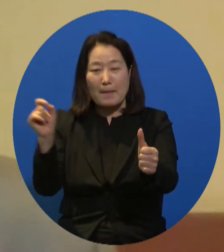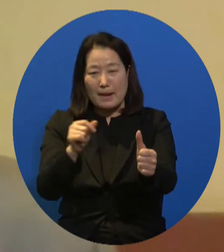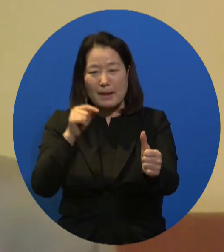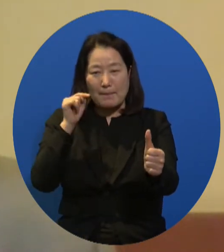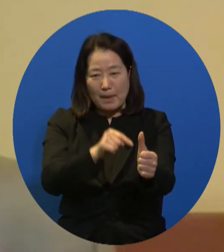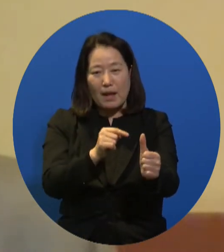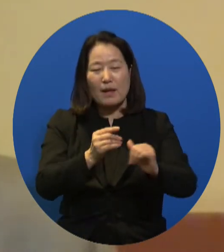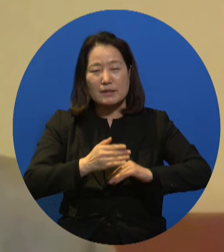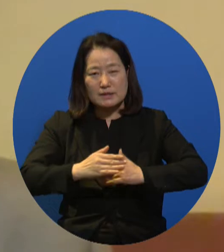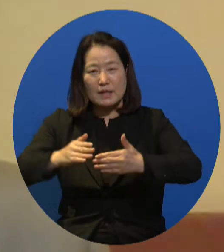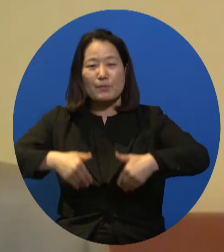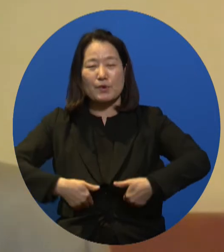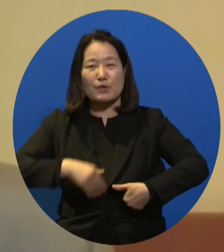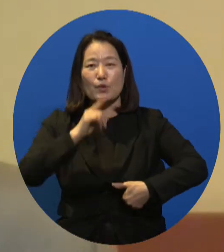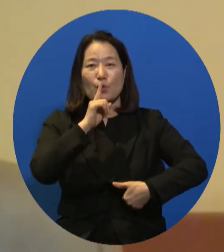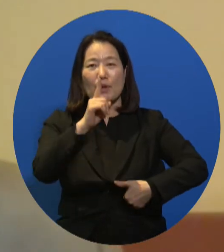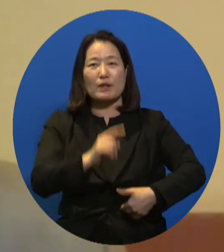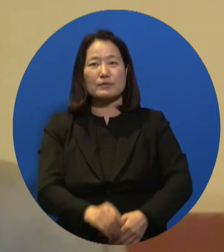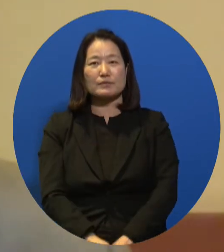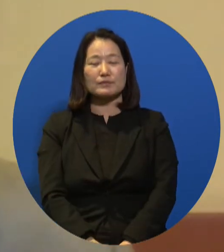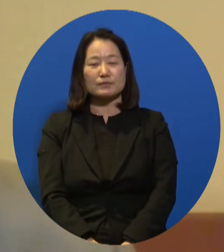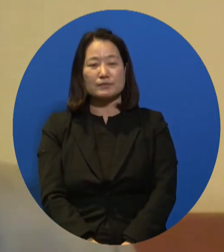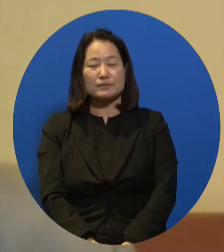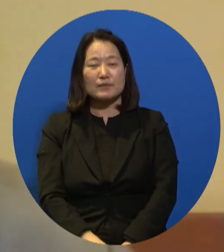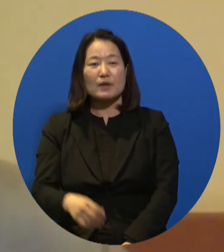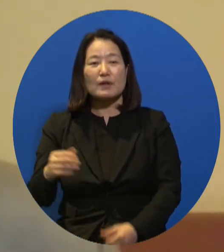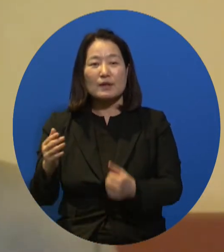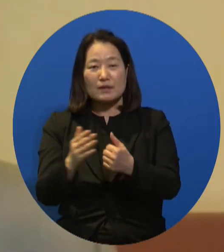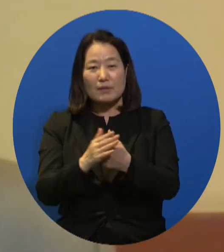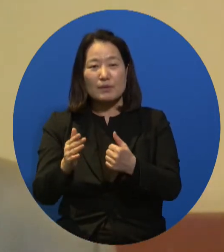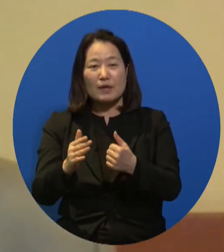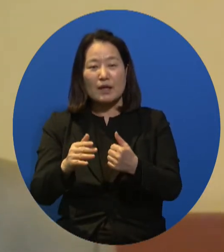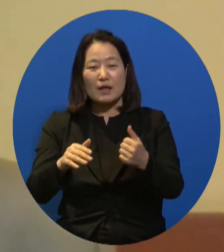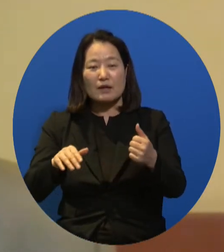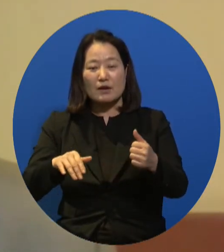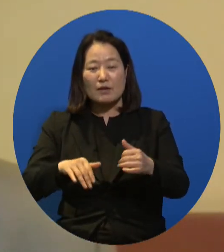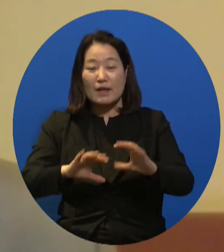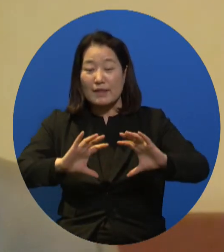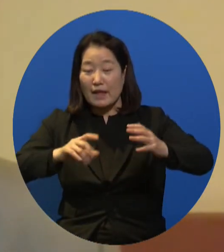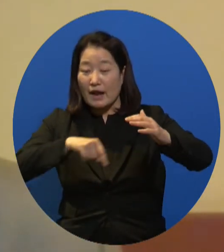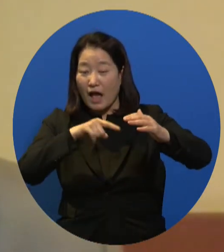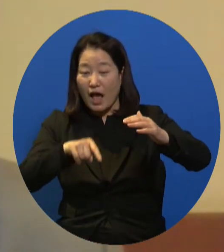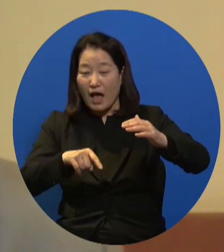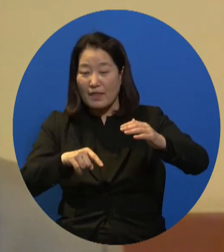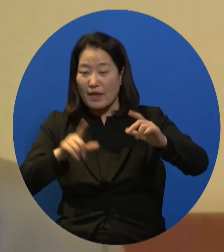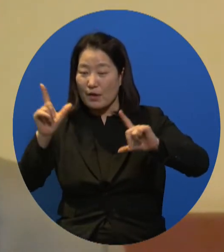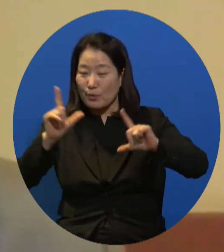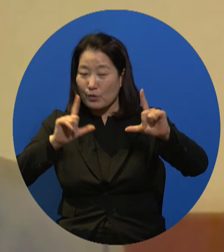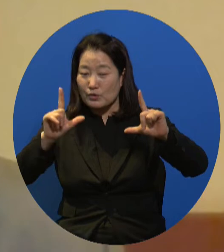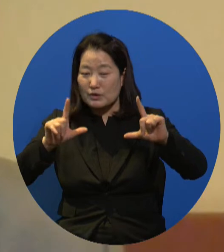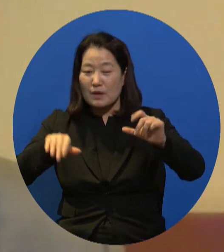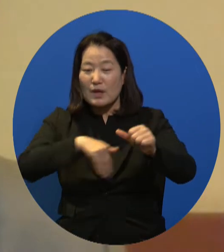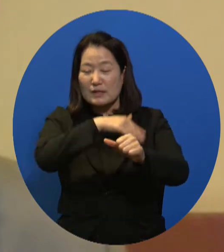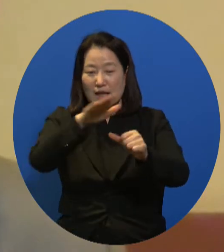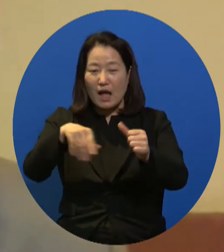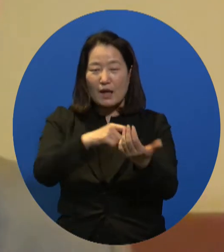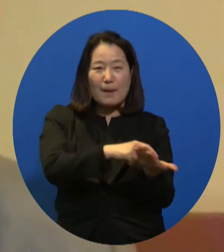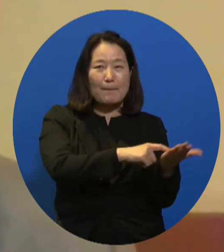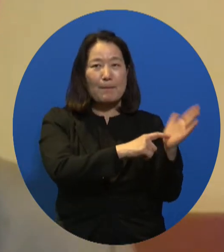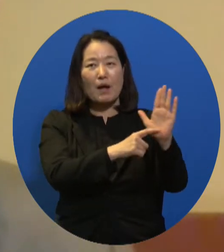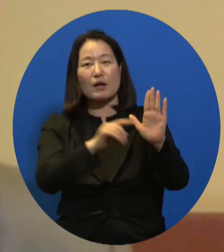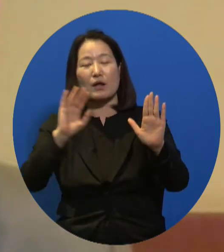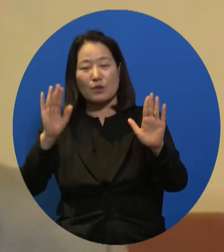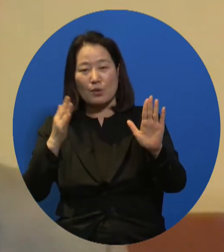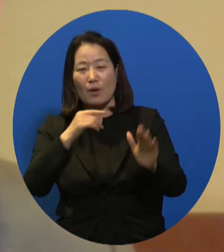these findings, calling for the provision of reparations and other forms of compensation